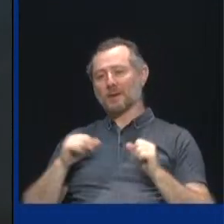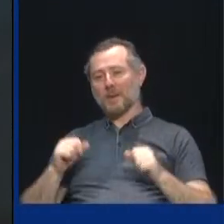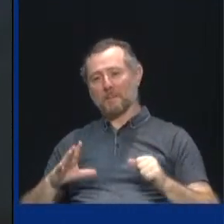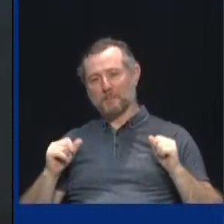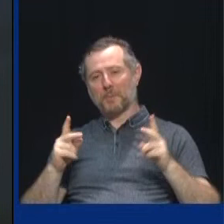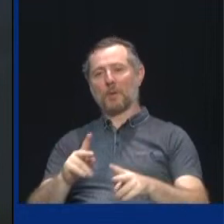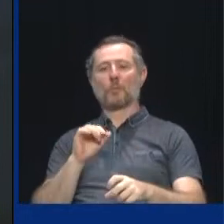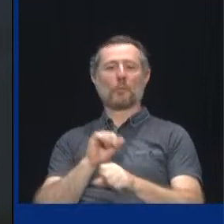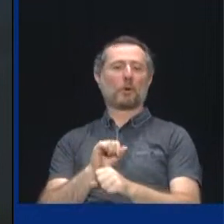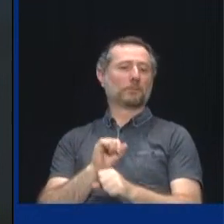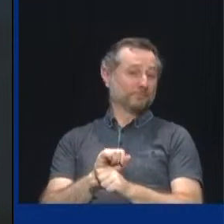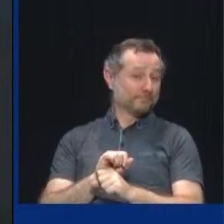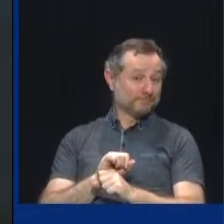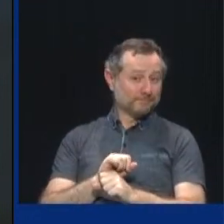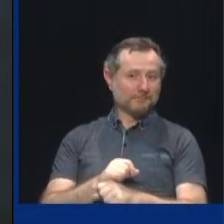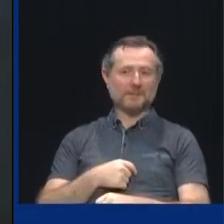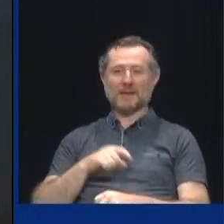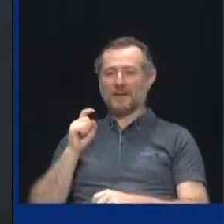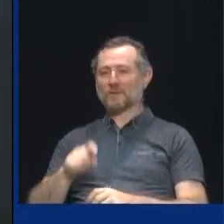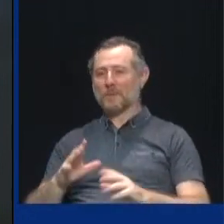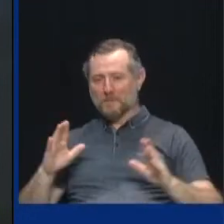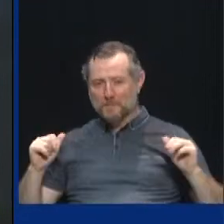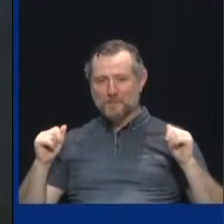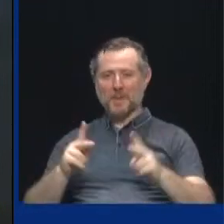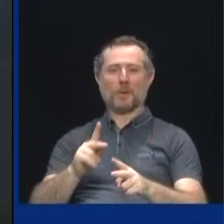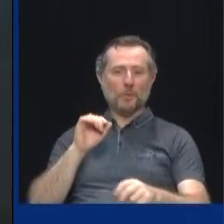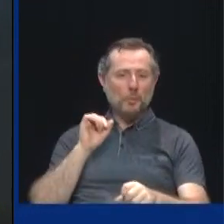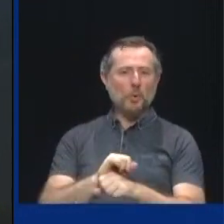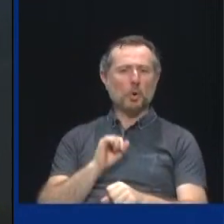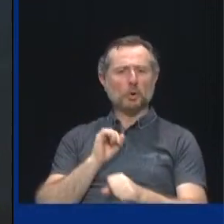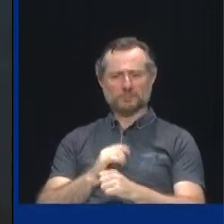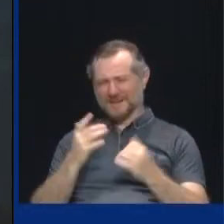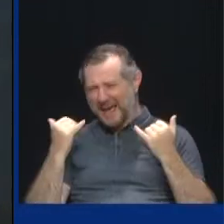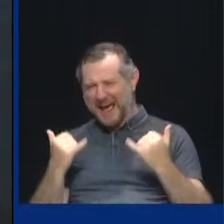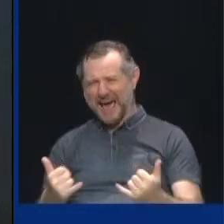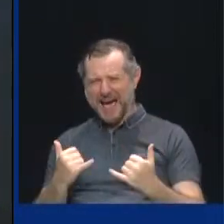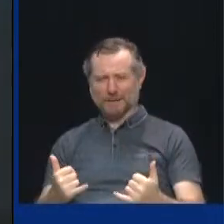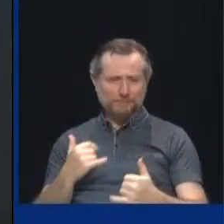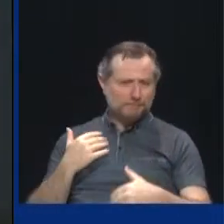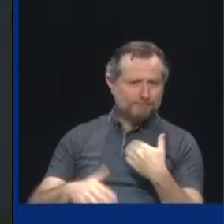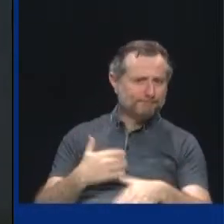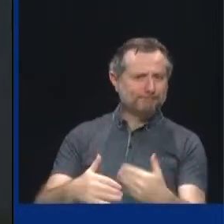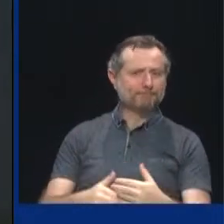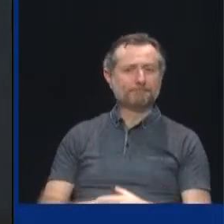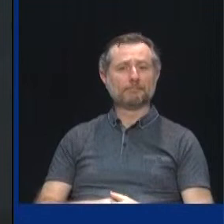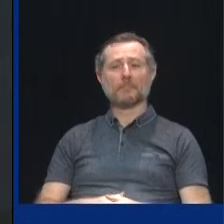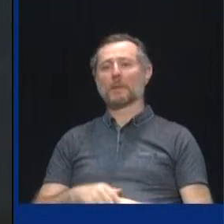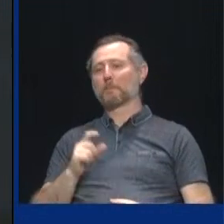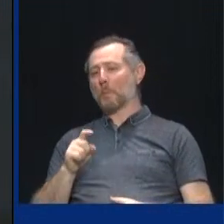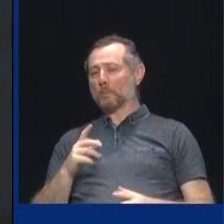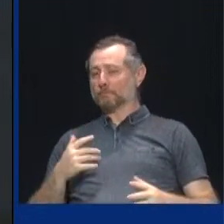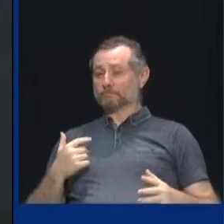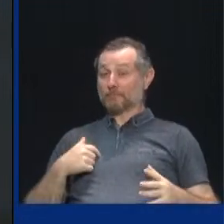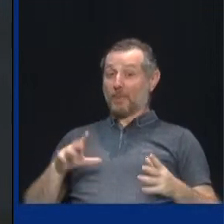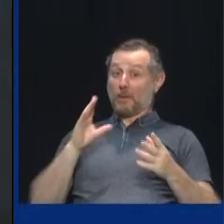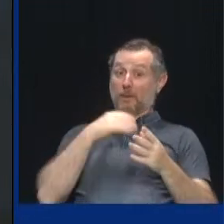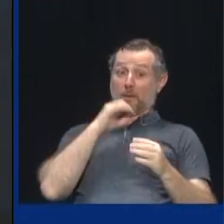get back to work. And we have to get back to work now. And we have to spread this message,